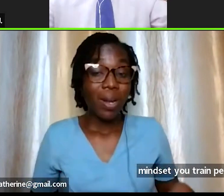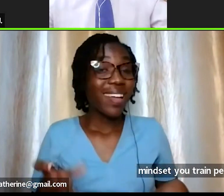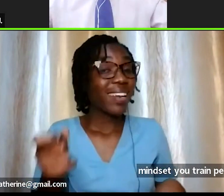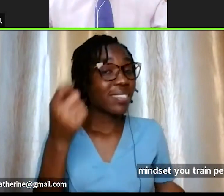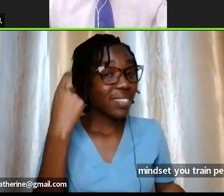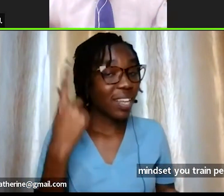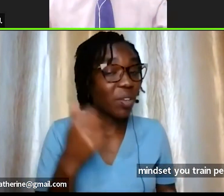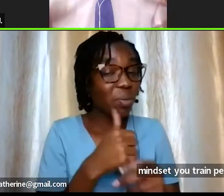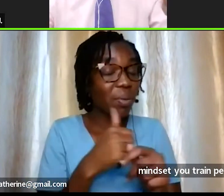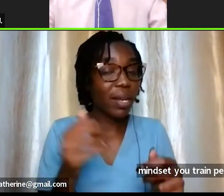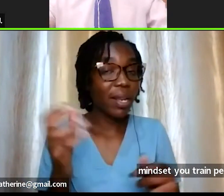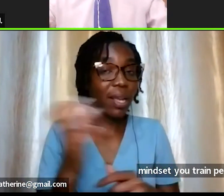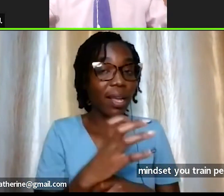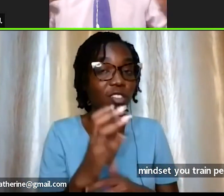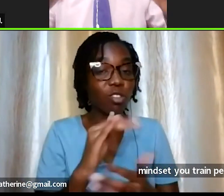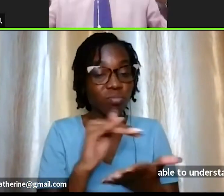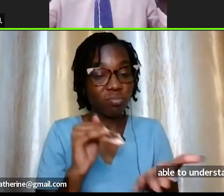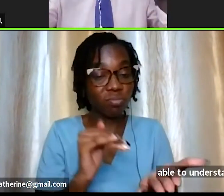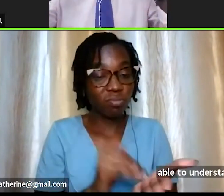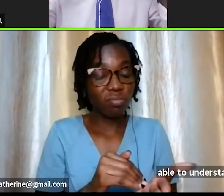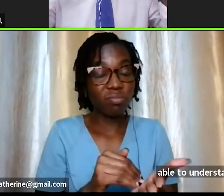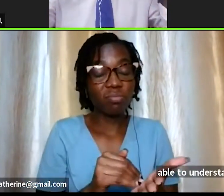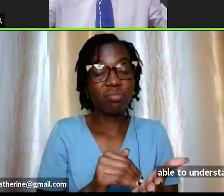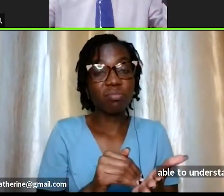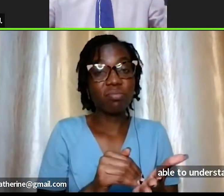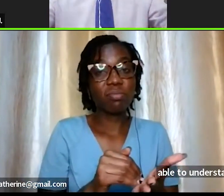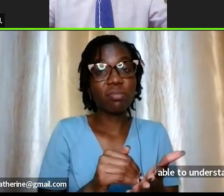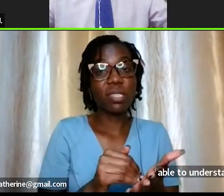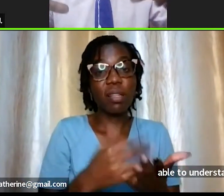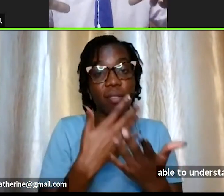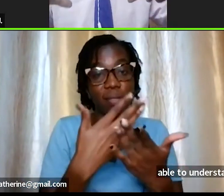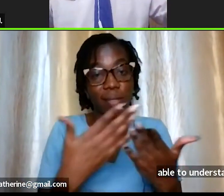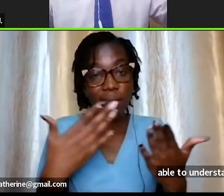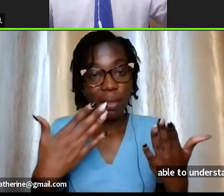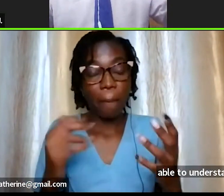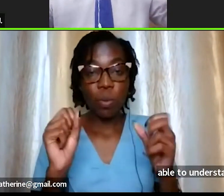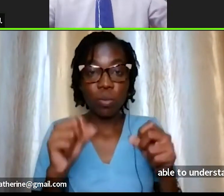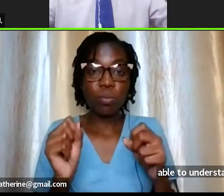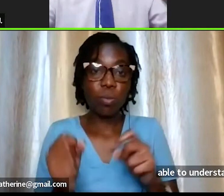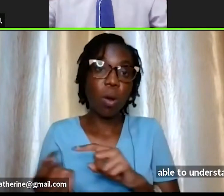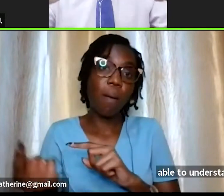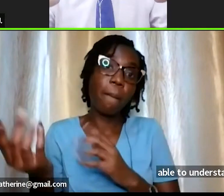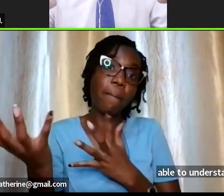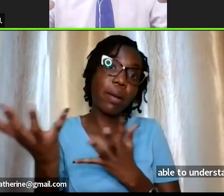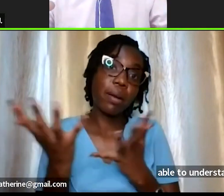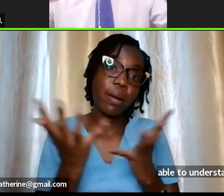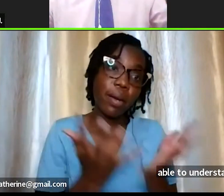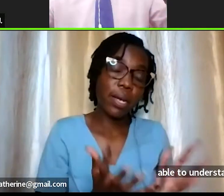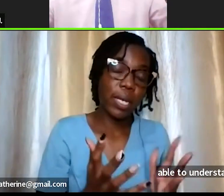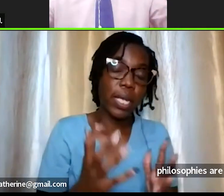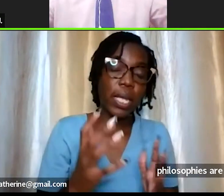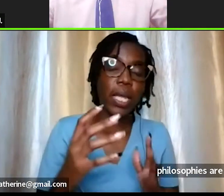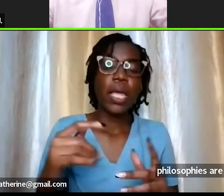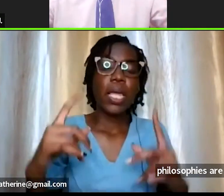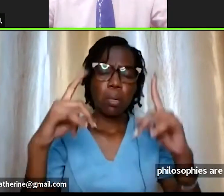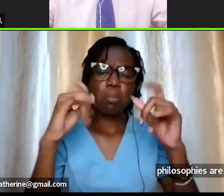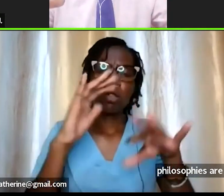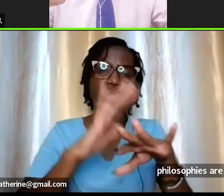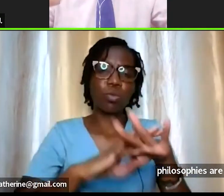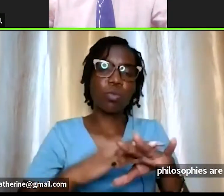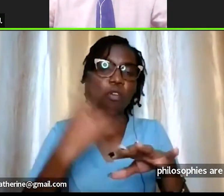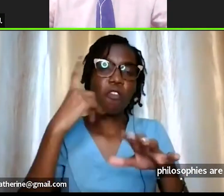that customer-centric philosophies are meant here to bring a good image to the organization, produce